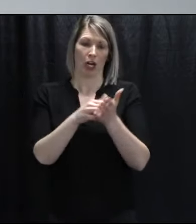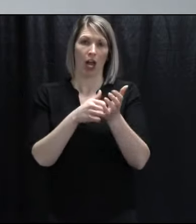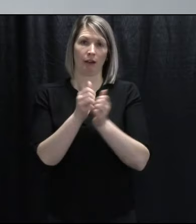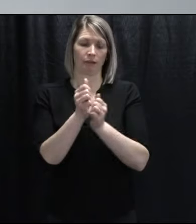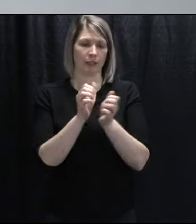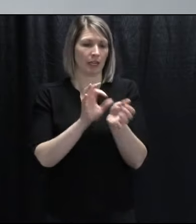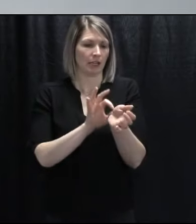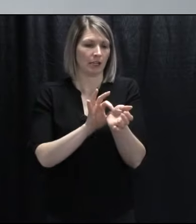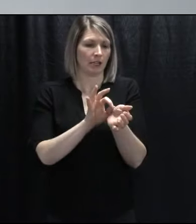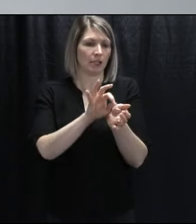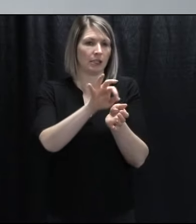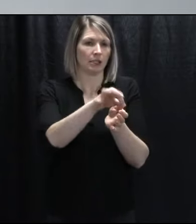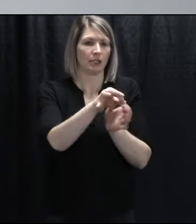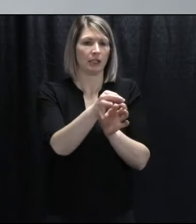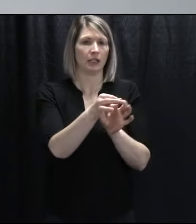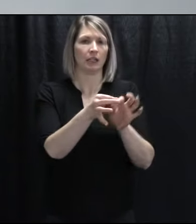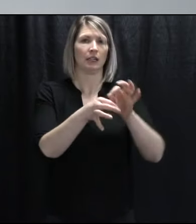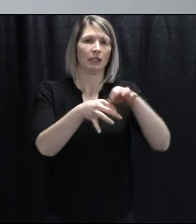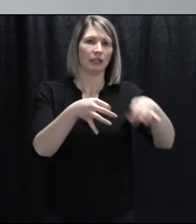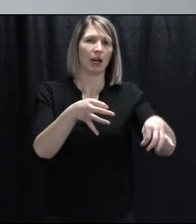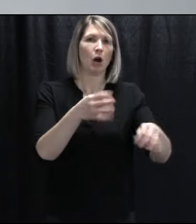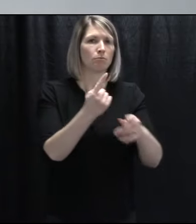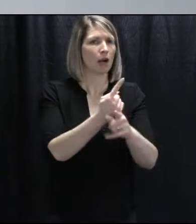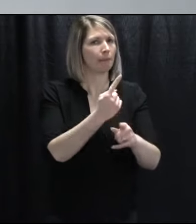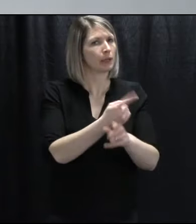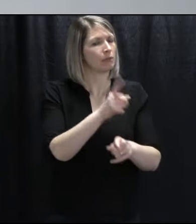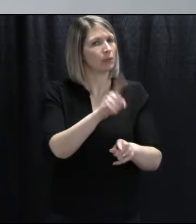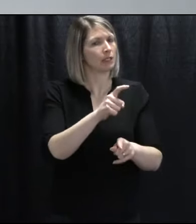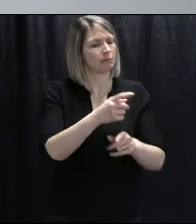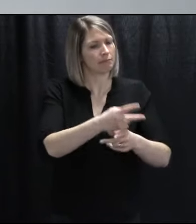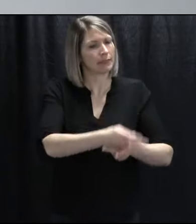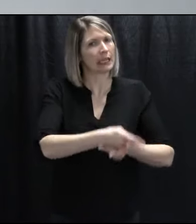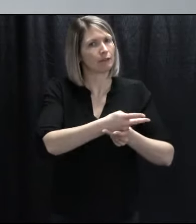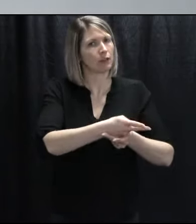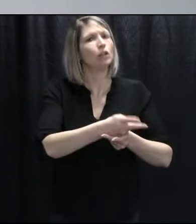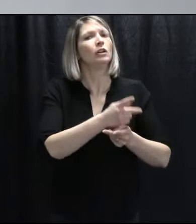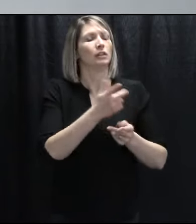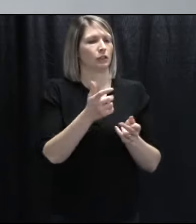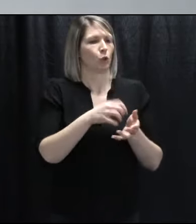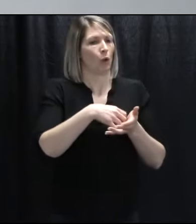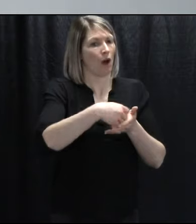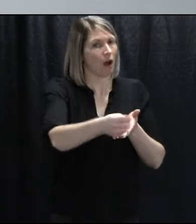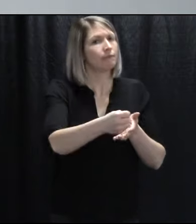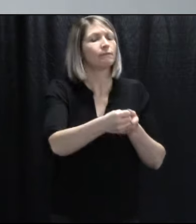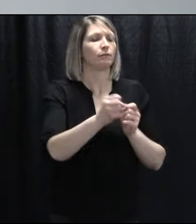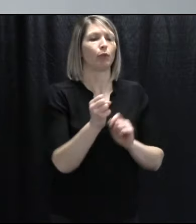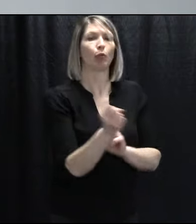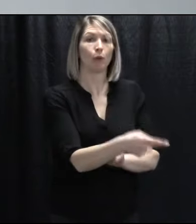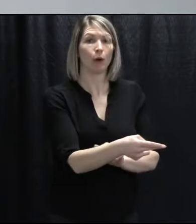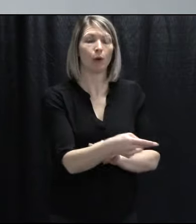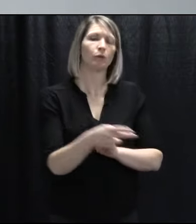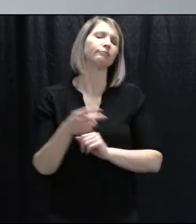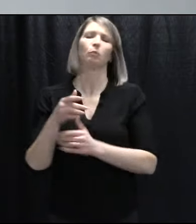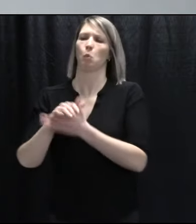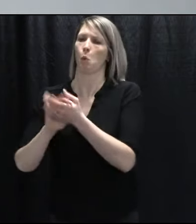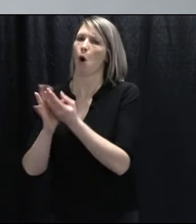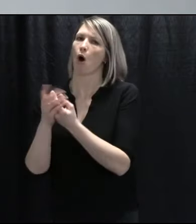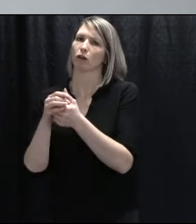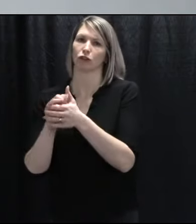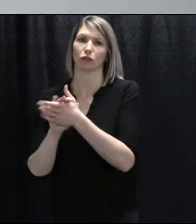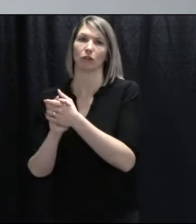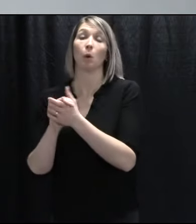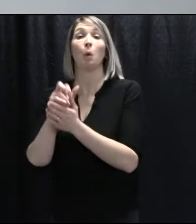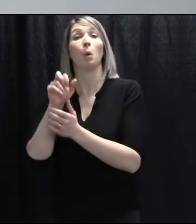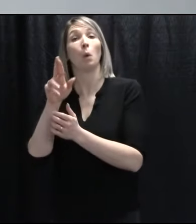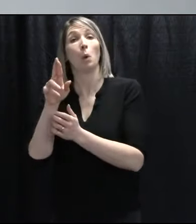can contaminate your hands while you're doing that. So that's why it's really important to make sure you either wash your hands or use